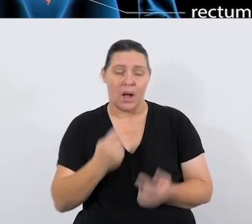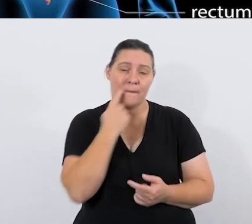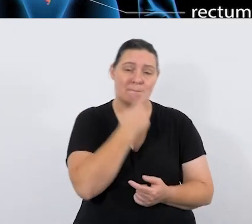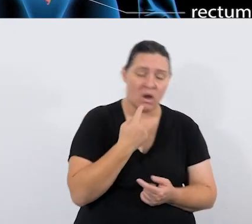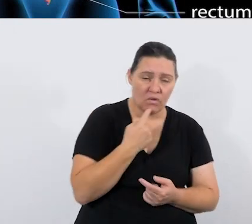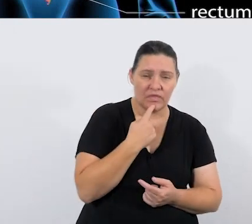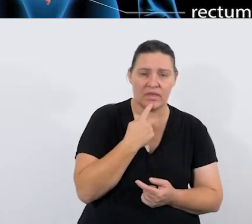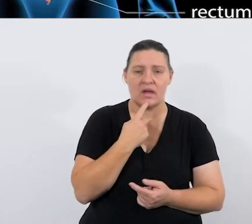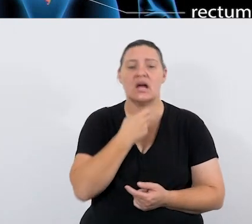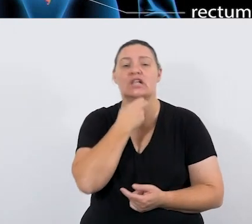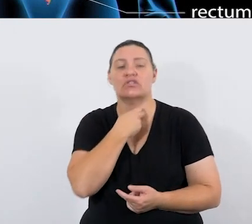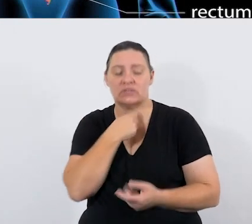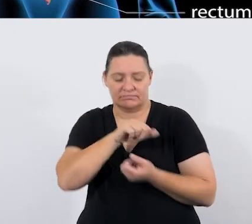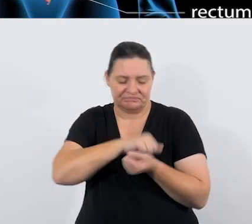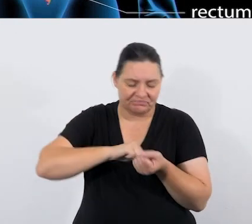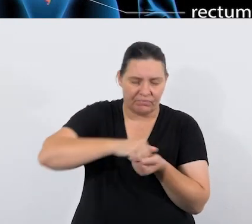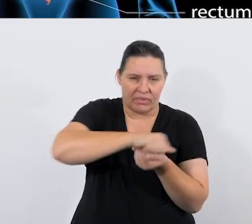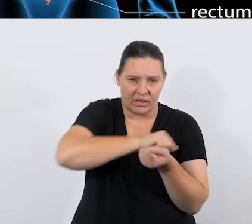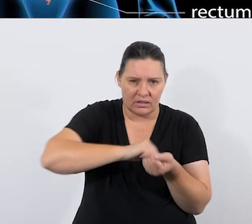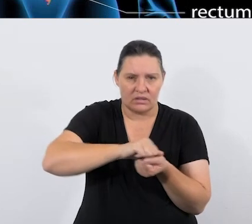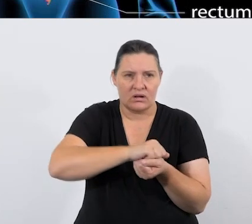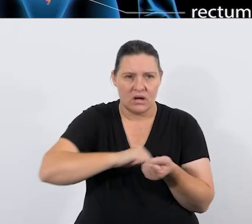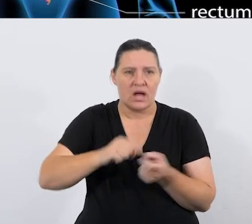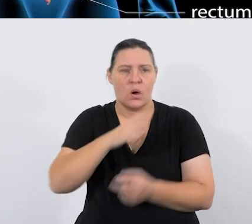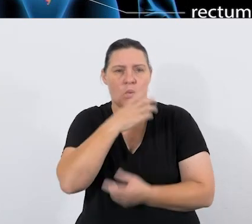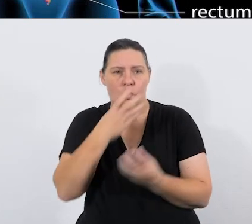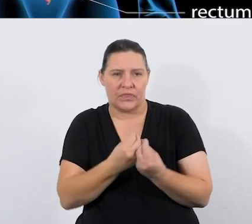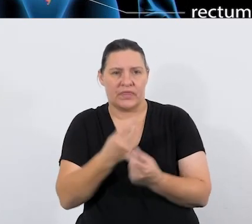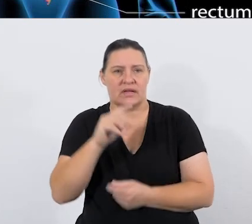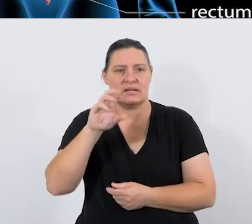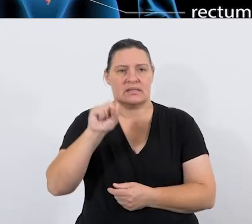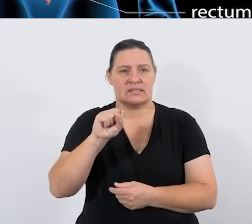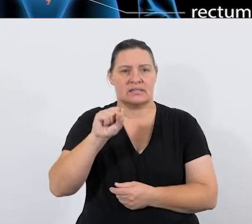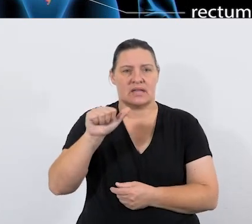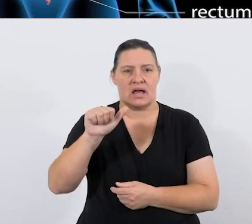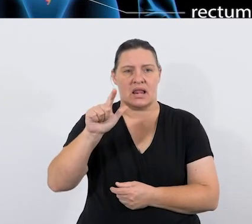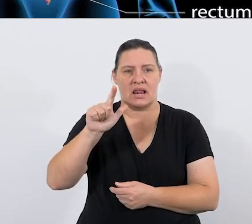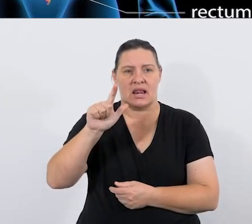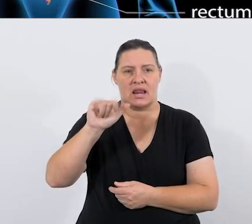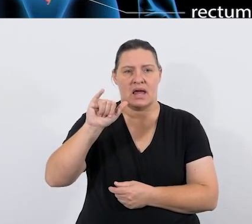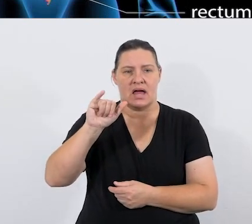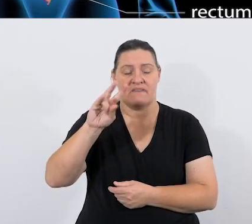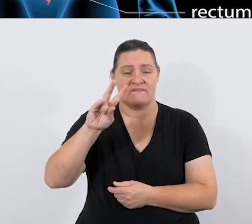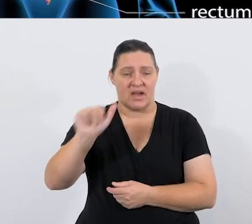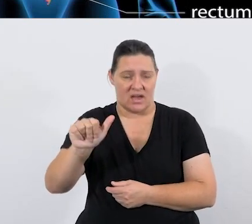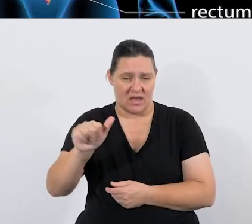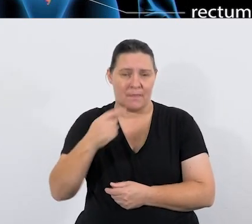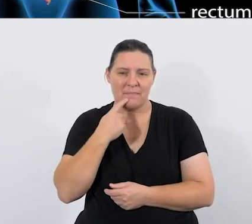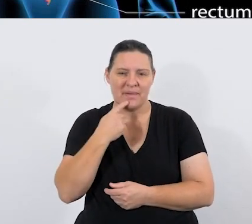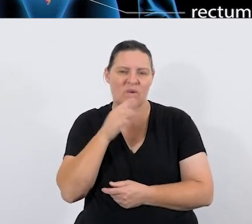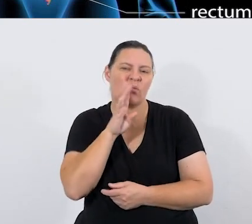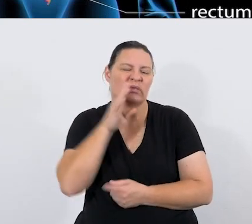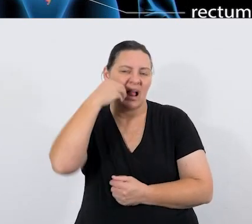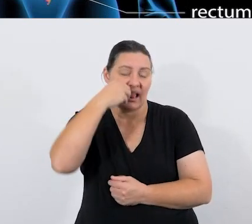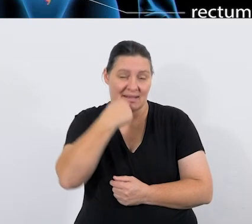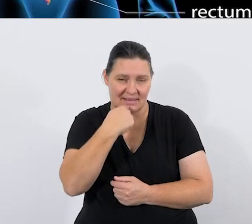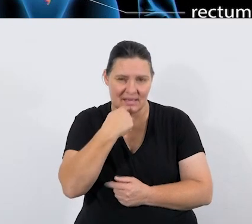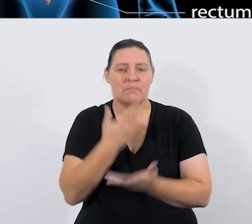and the enzymes that are found in the saliva breaking down the food into further small particles, then that is the